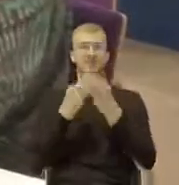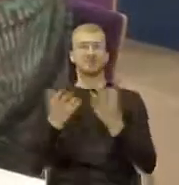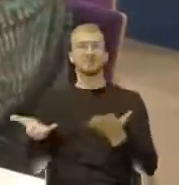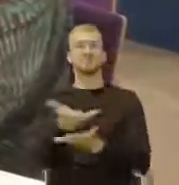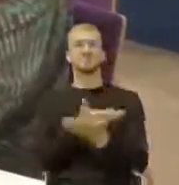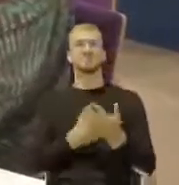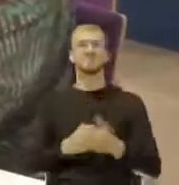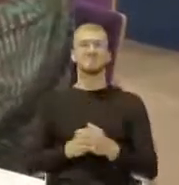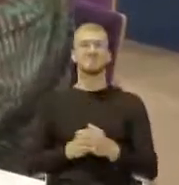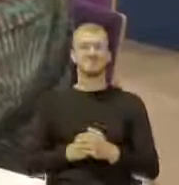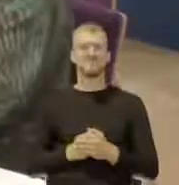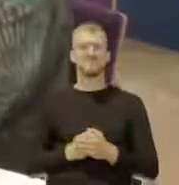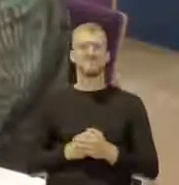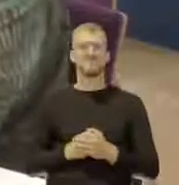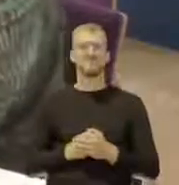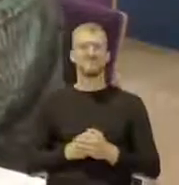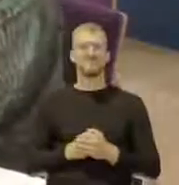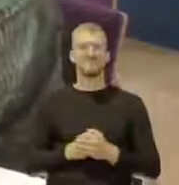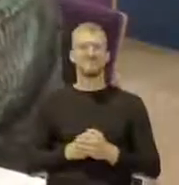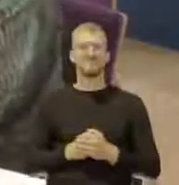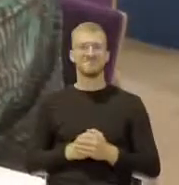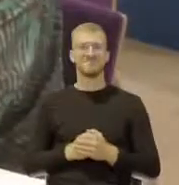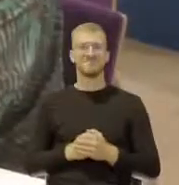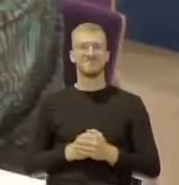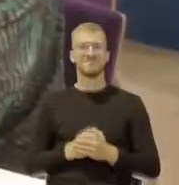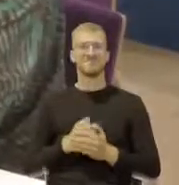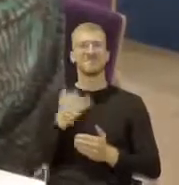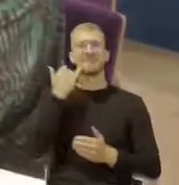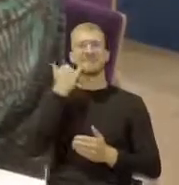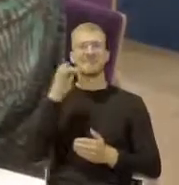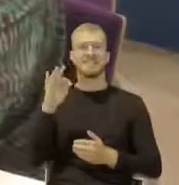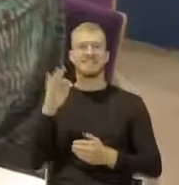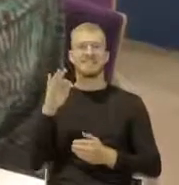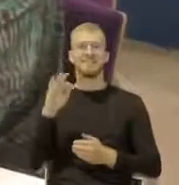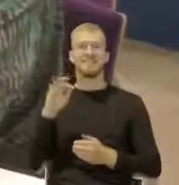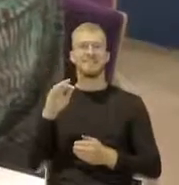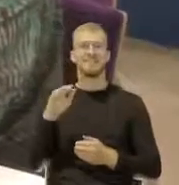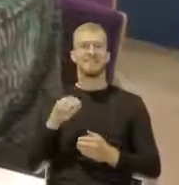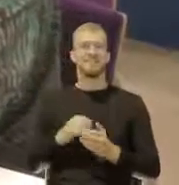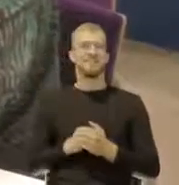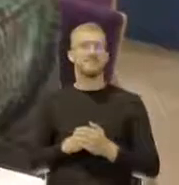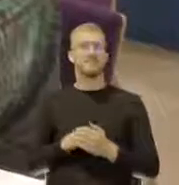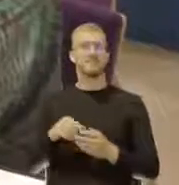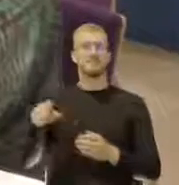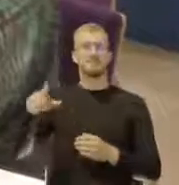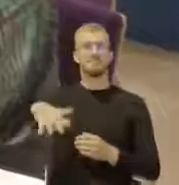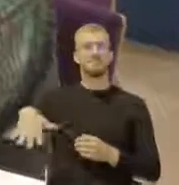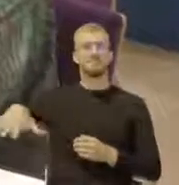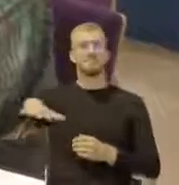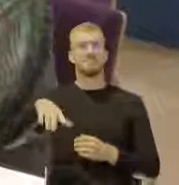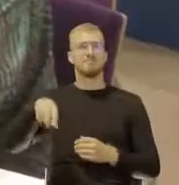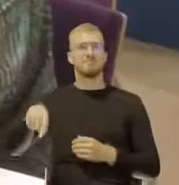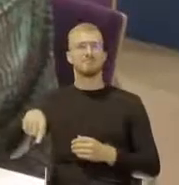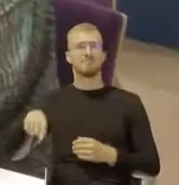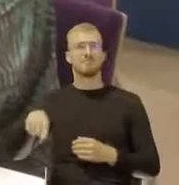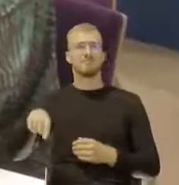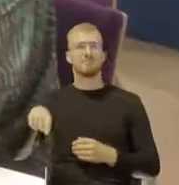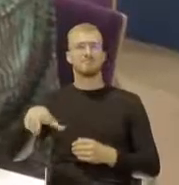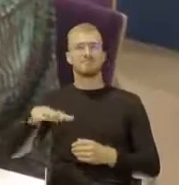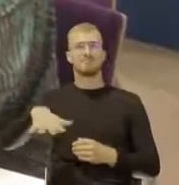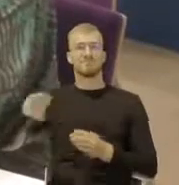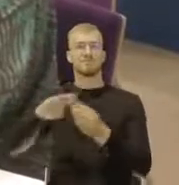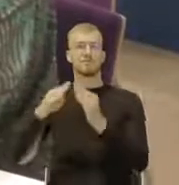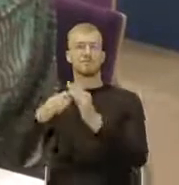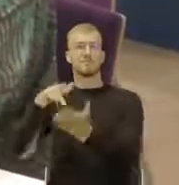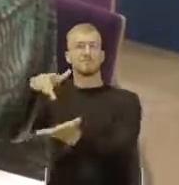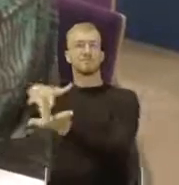of transformation at many different levels. So I think you've spoken to that very well. Thank you. I'd like to invite Andre